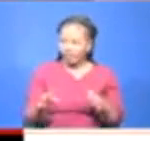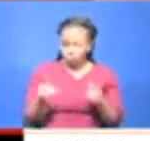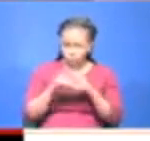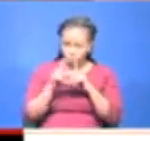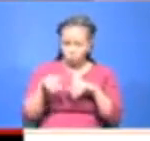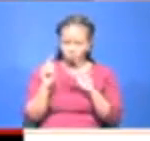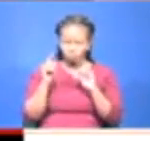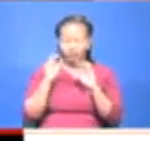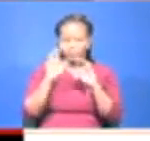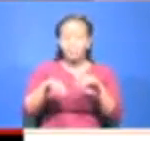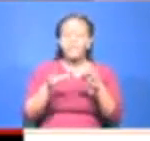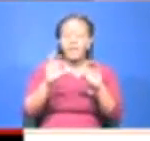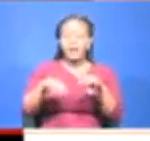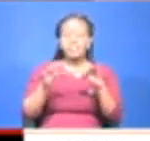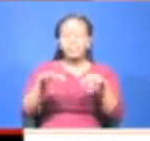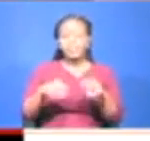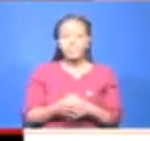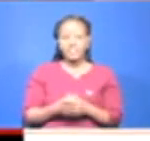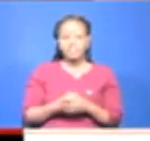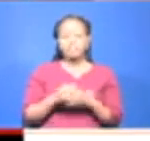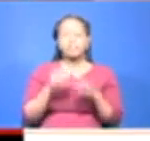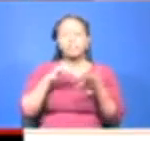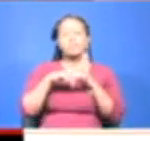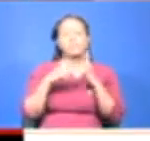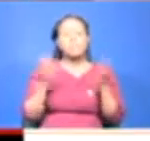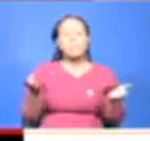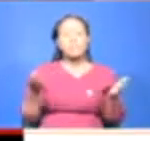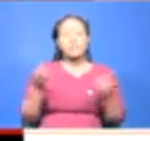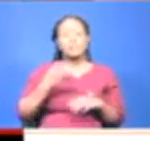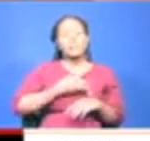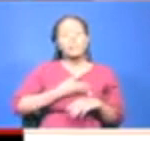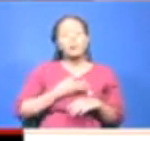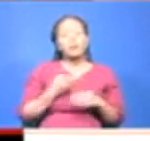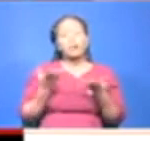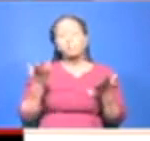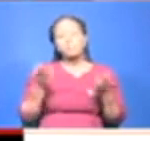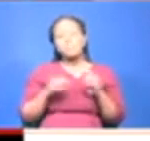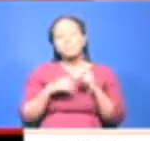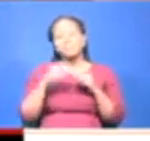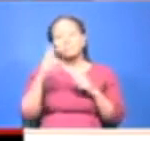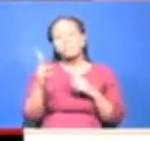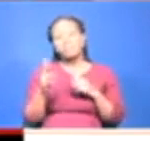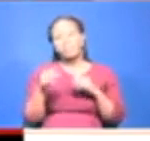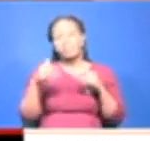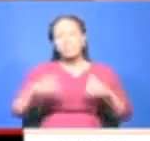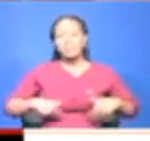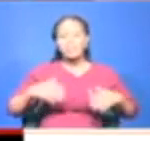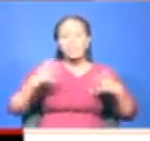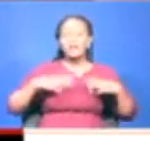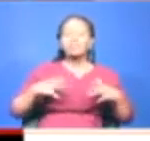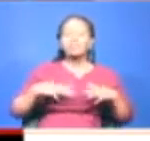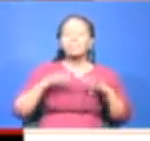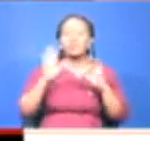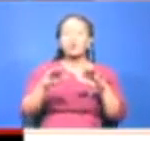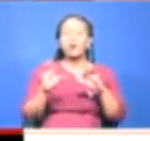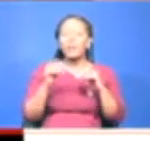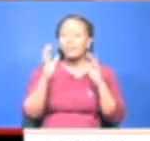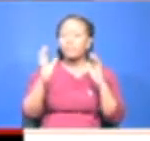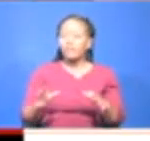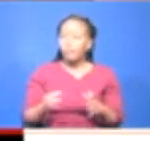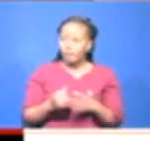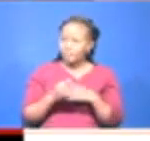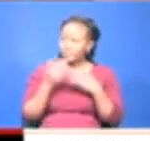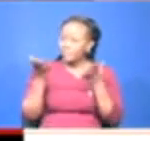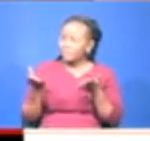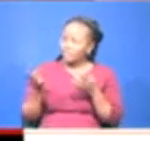Mm-hmm. So though the head of the household, the owner of the land might be 64, young people are farming. So what is the average age of the Kenyan